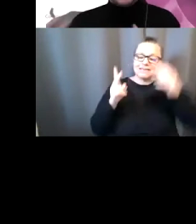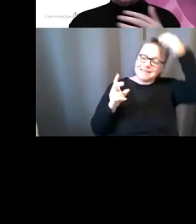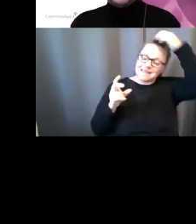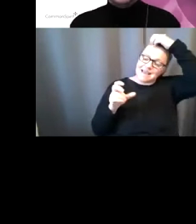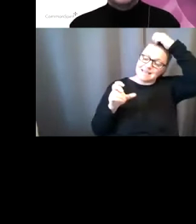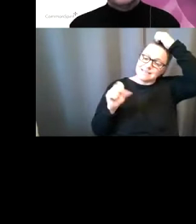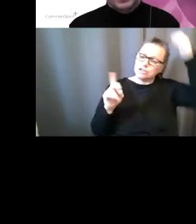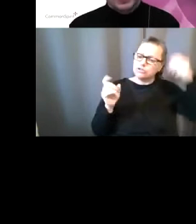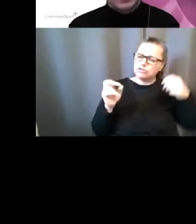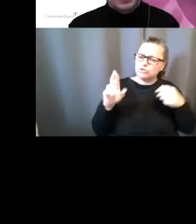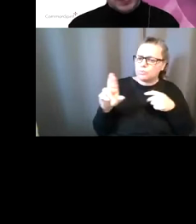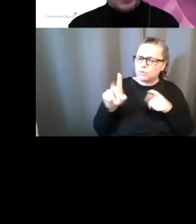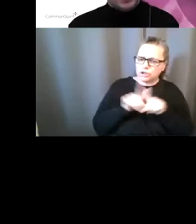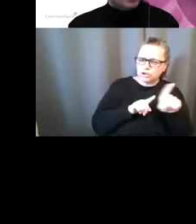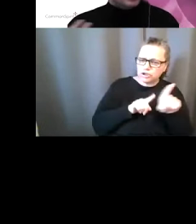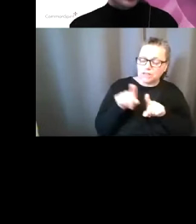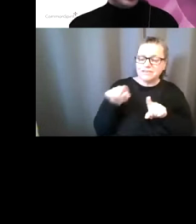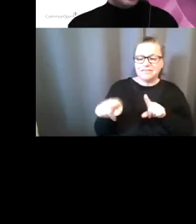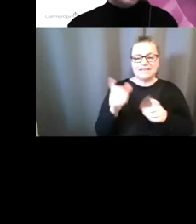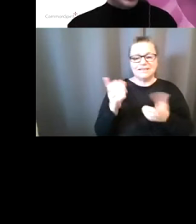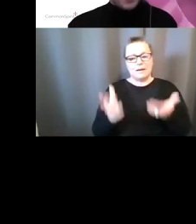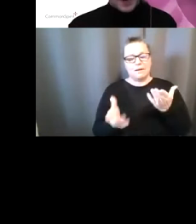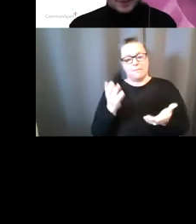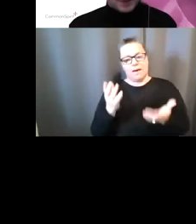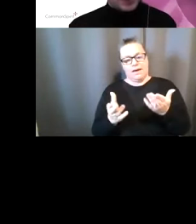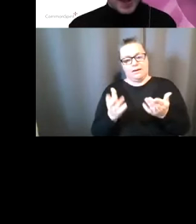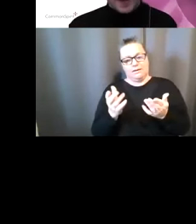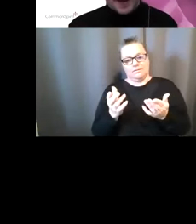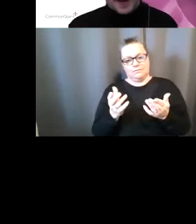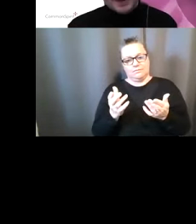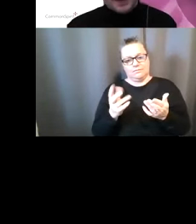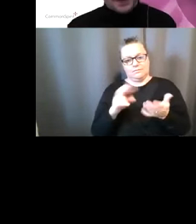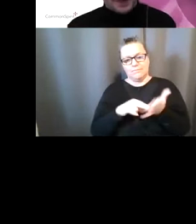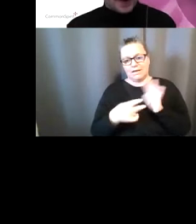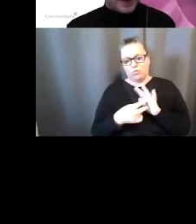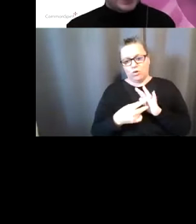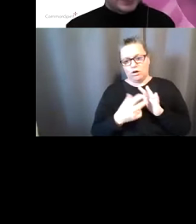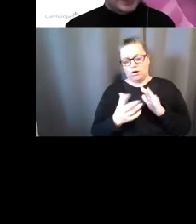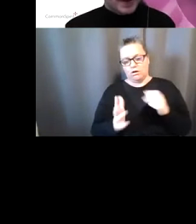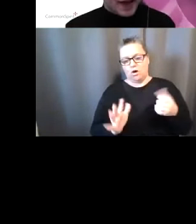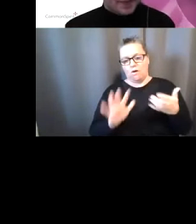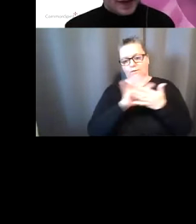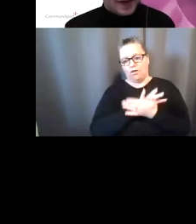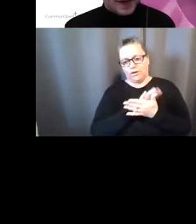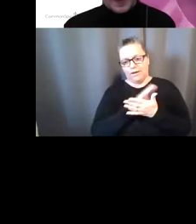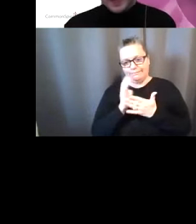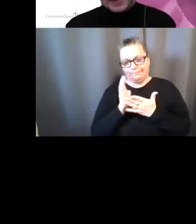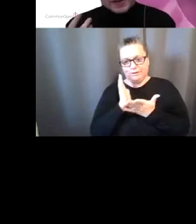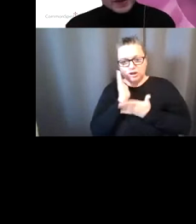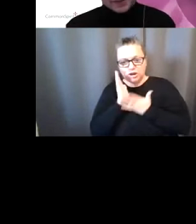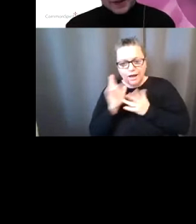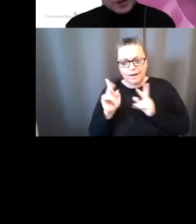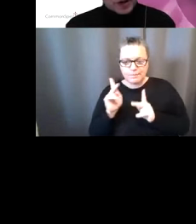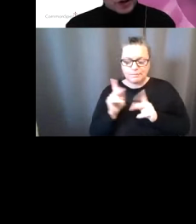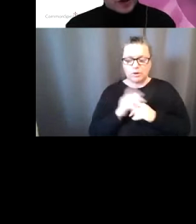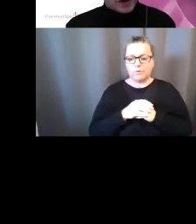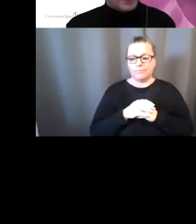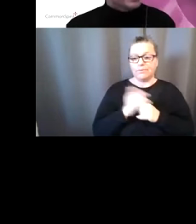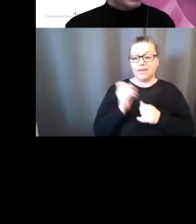this might potentially create a situation where we're overlooking those that might be more shy, just or hesitant to speak up. Lastly, as I